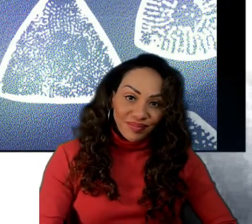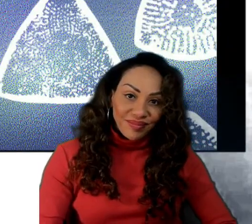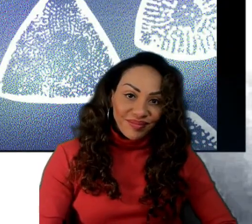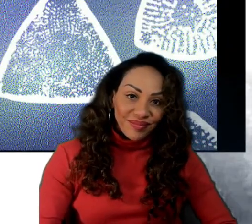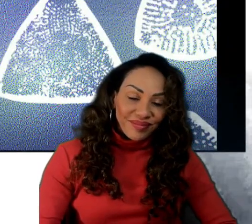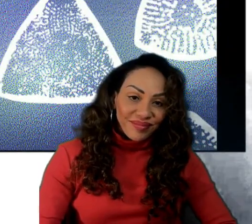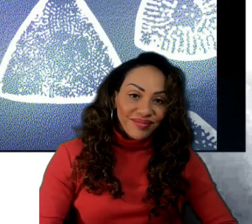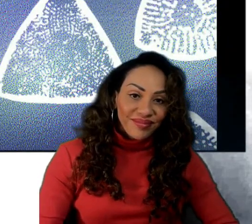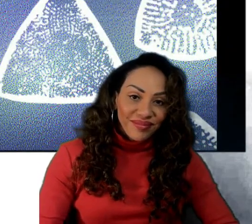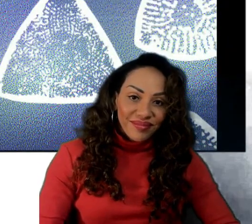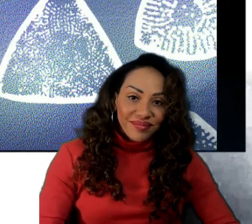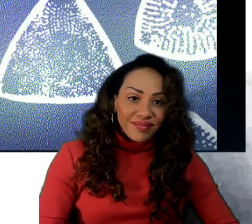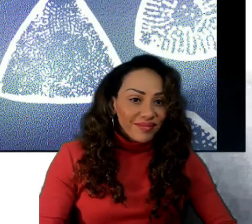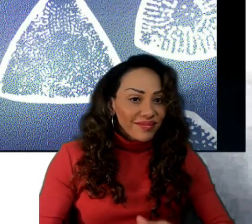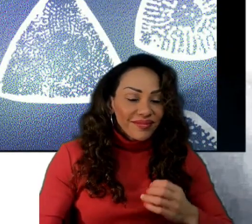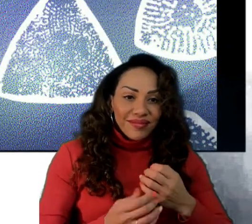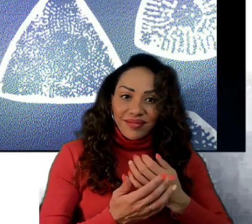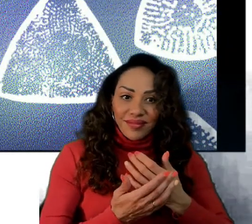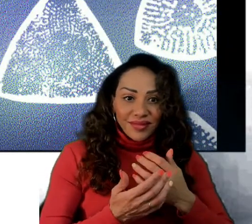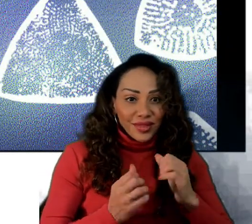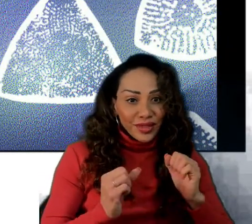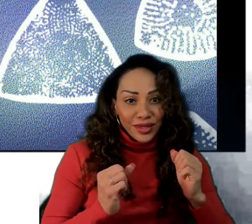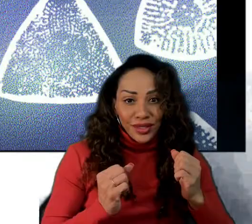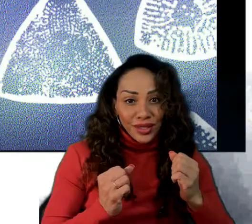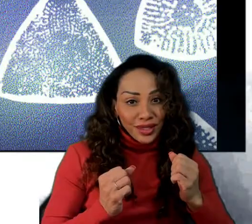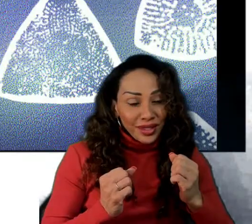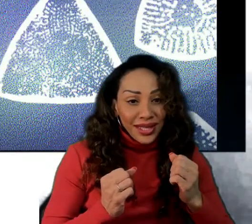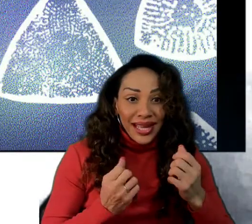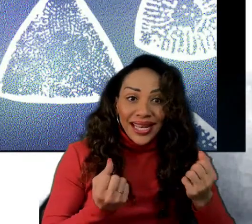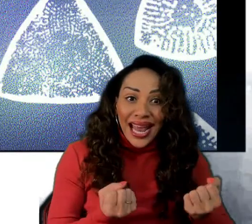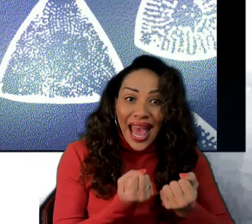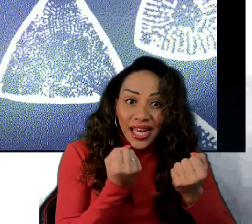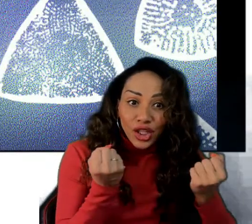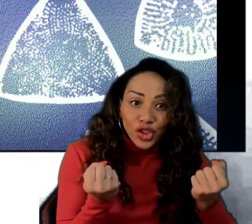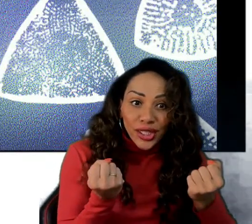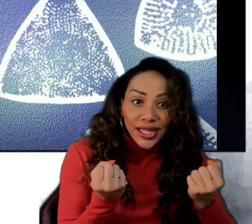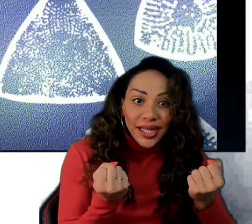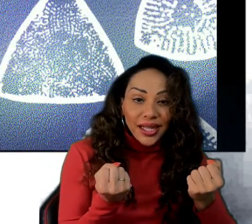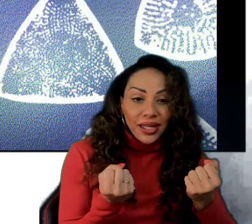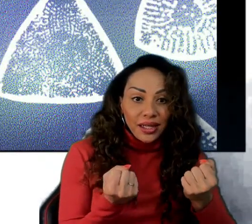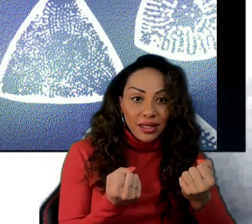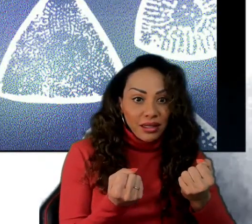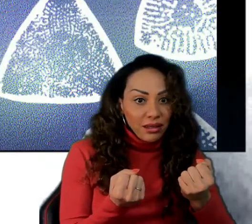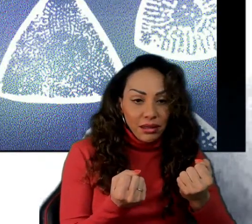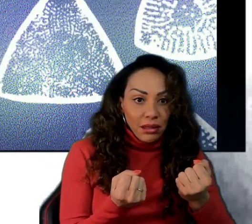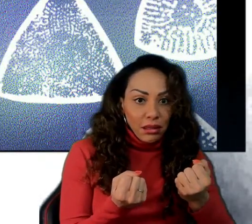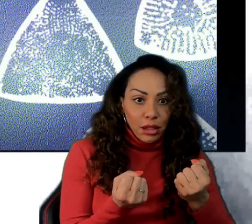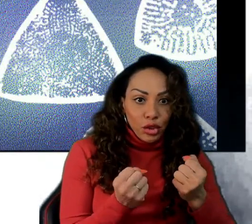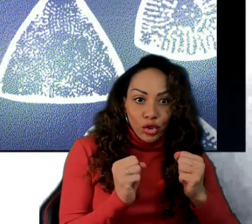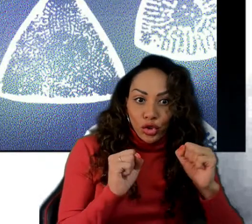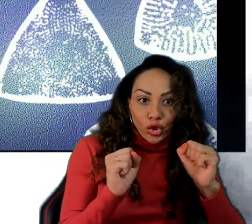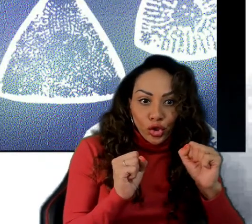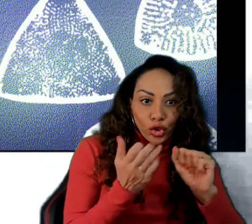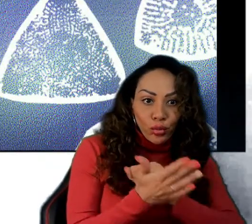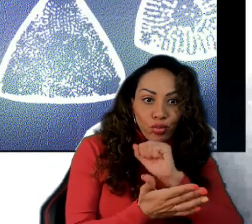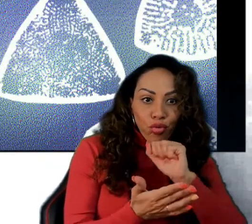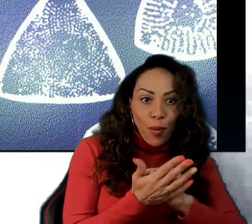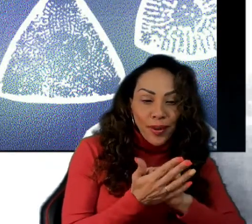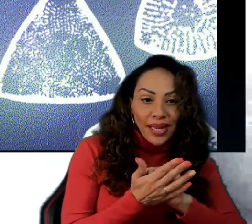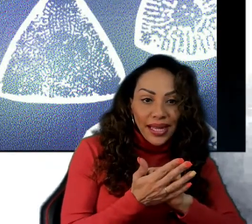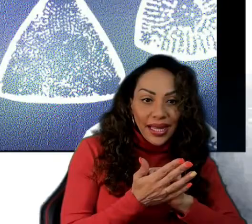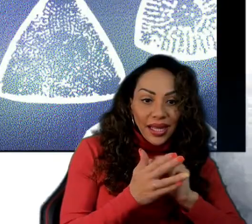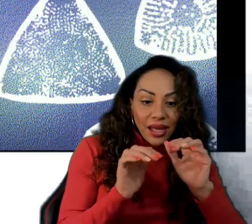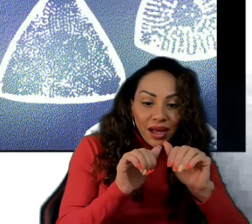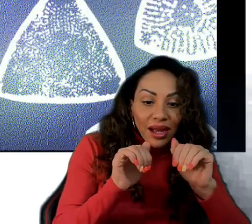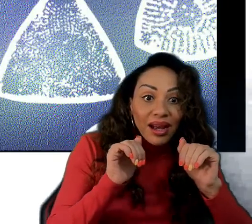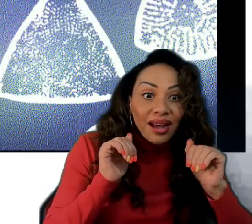potentially undiscovered, and also in energy and materials. And it looks beautiful at many scales, not just from satellites, but